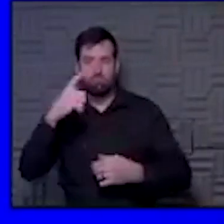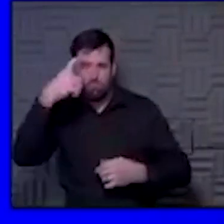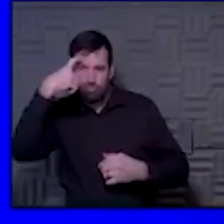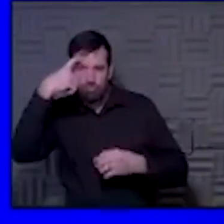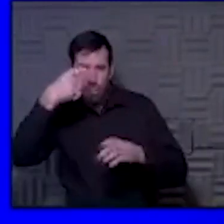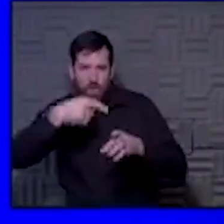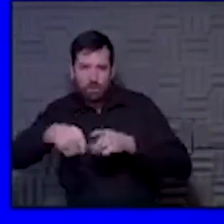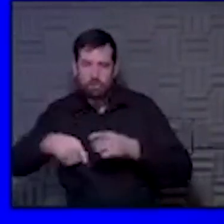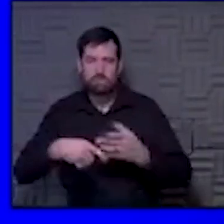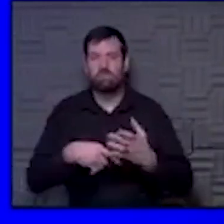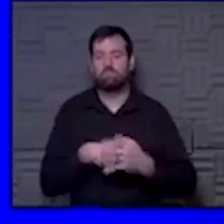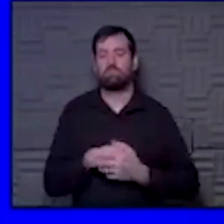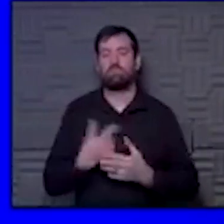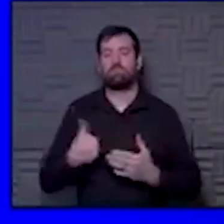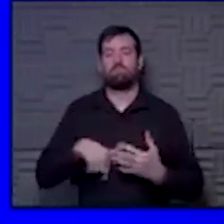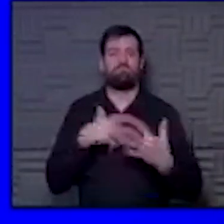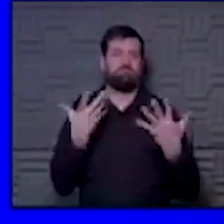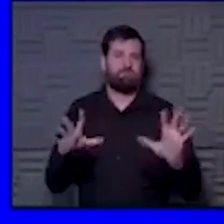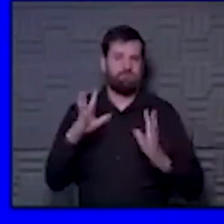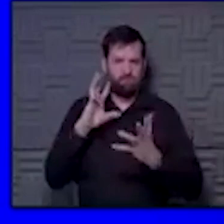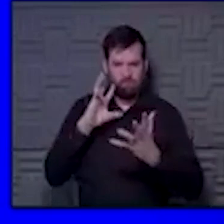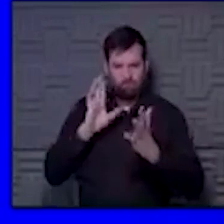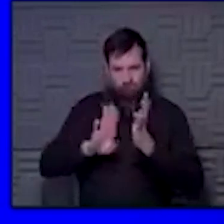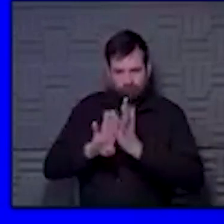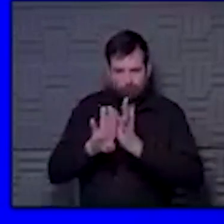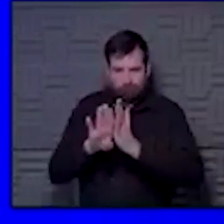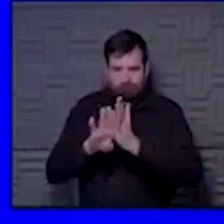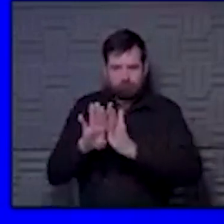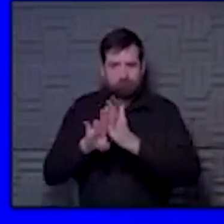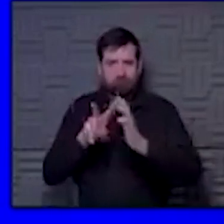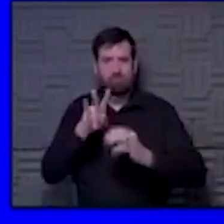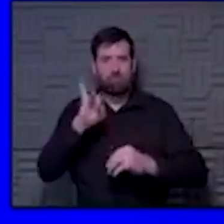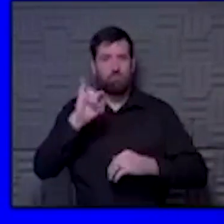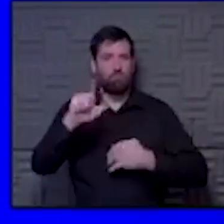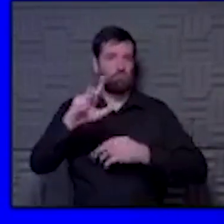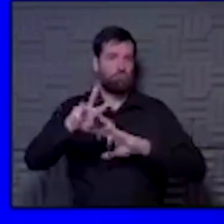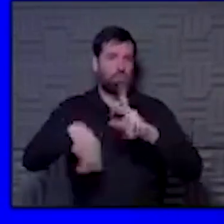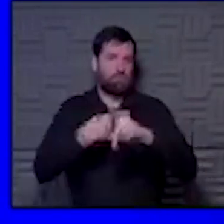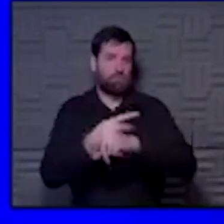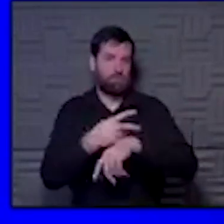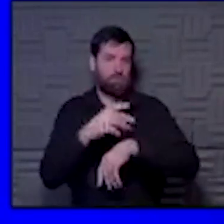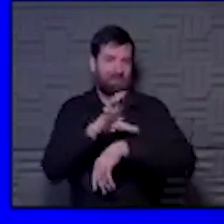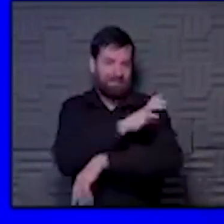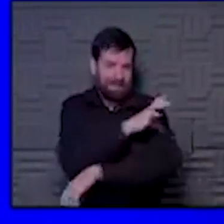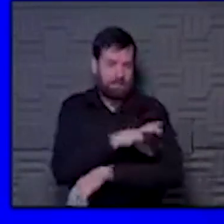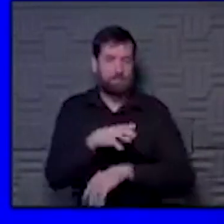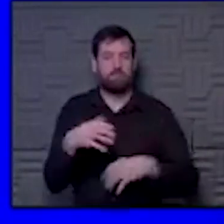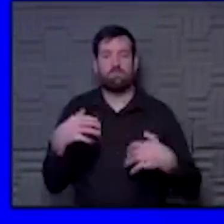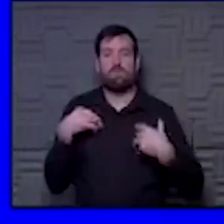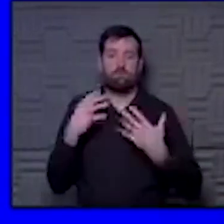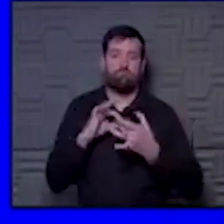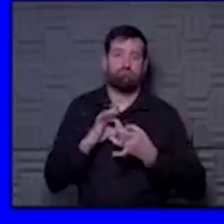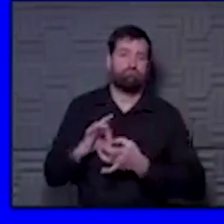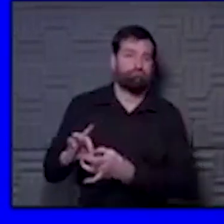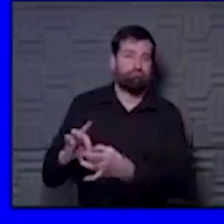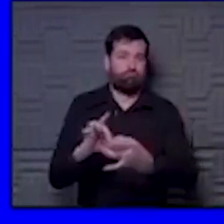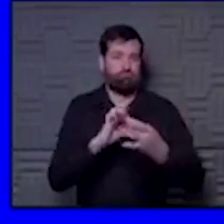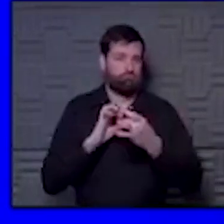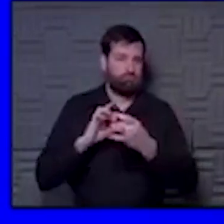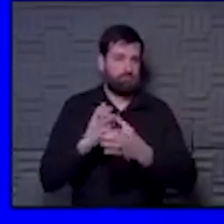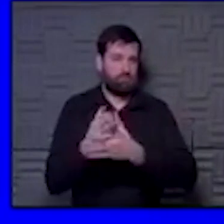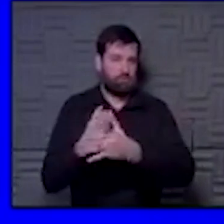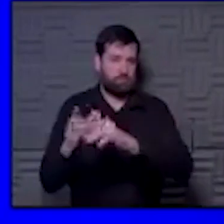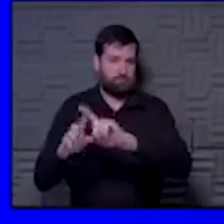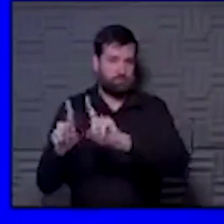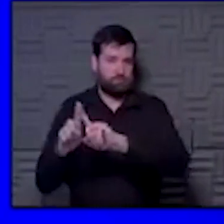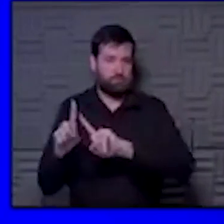So we have been in the works to create this virtual type clinic where there is a coordination between care